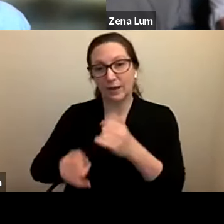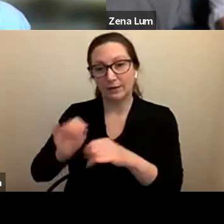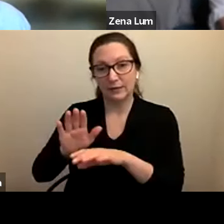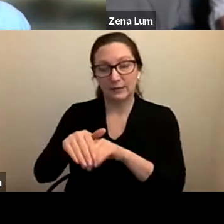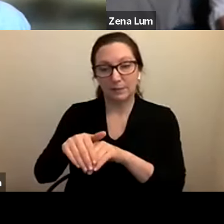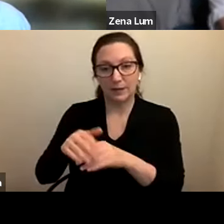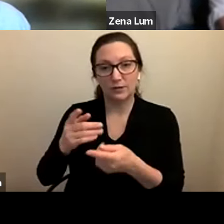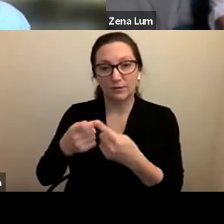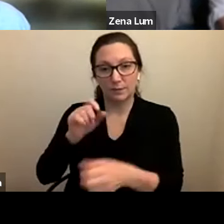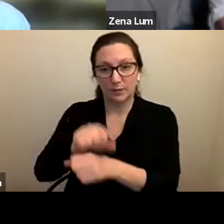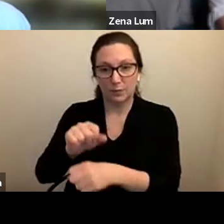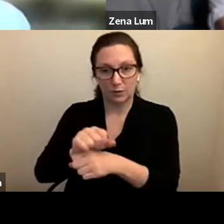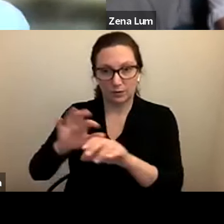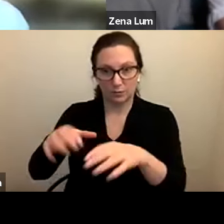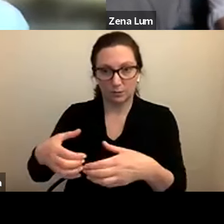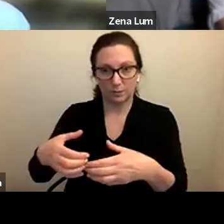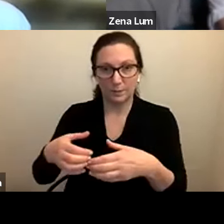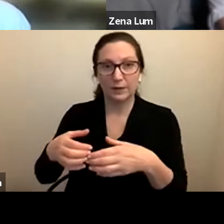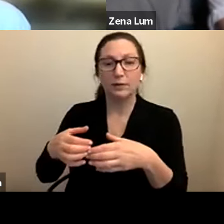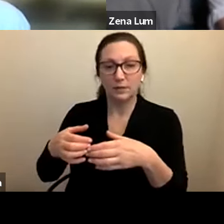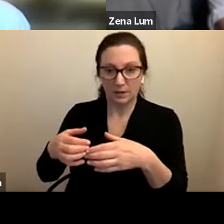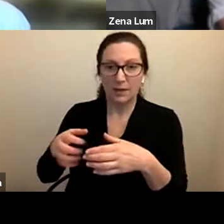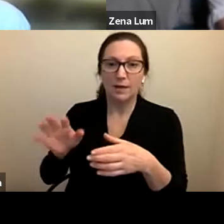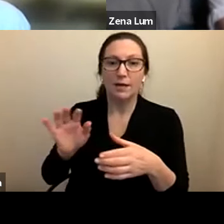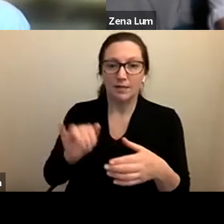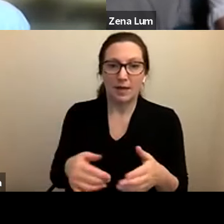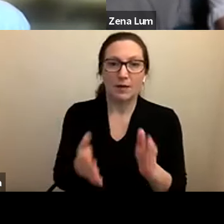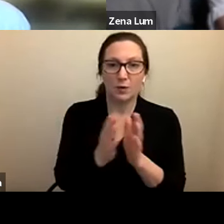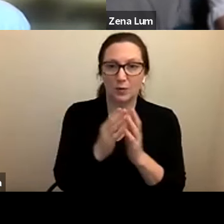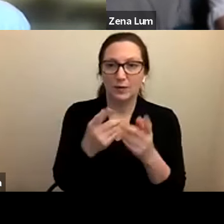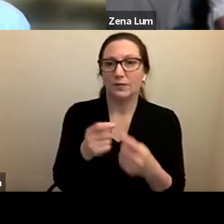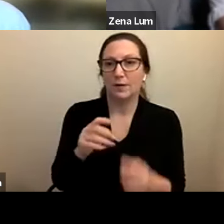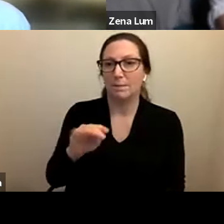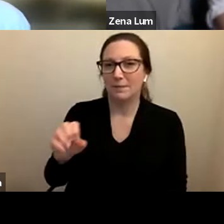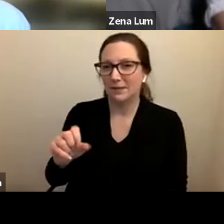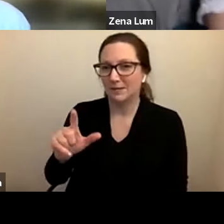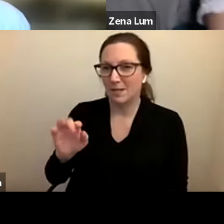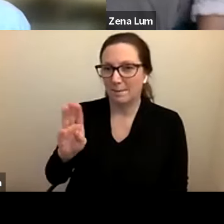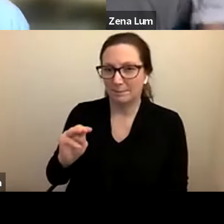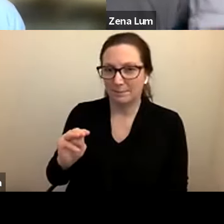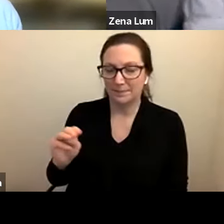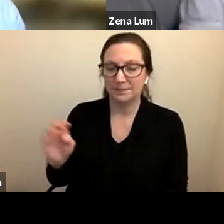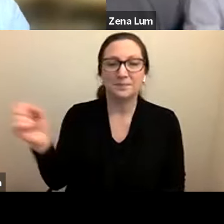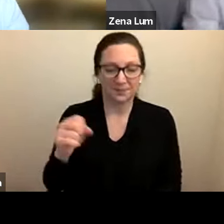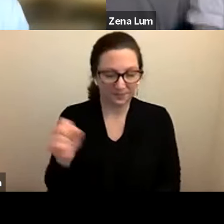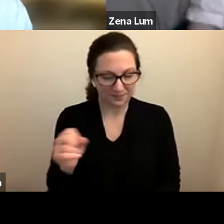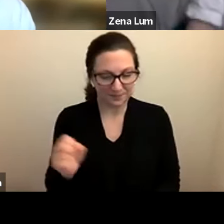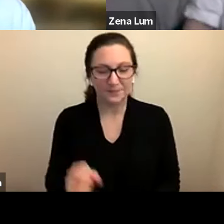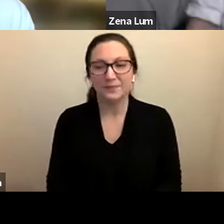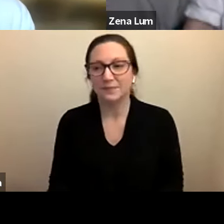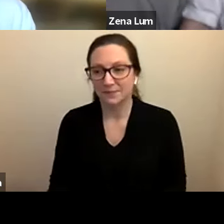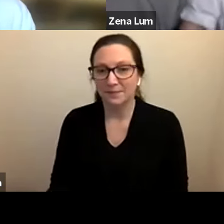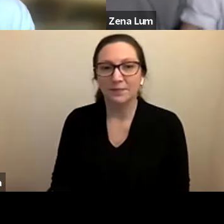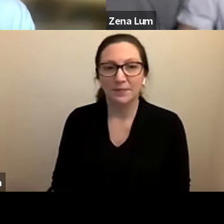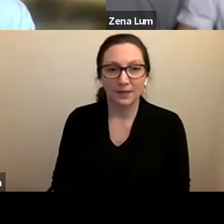working group, which was a request from Ms. Lum. I see her nodding. Yes, I see her nodding too. Yeah, okay, great. And